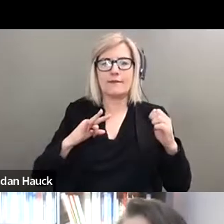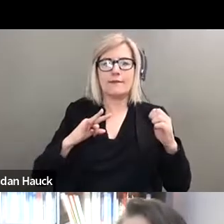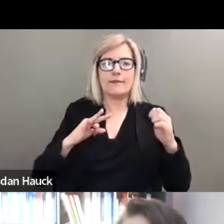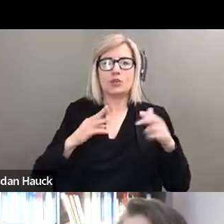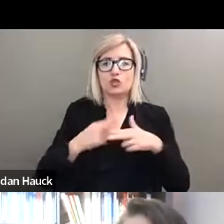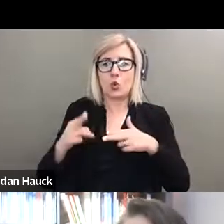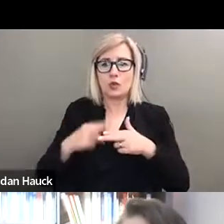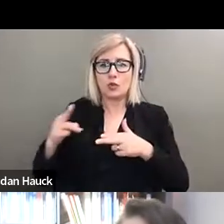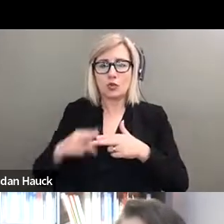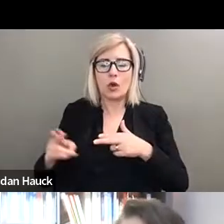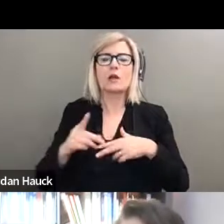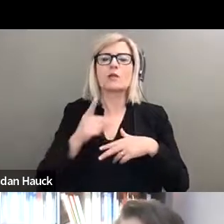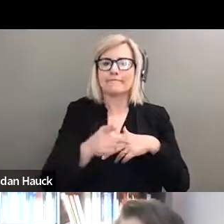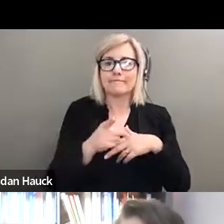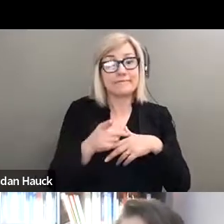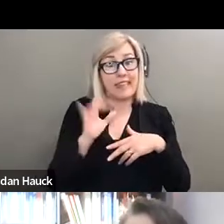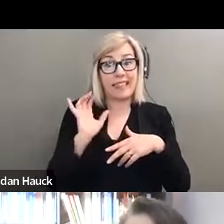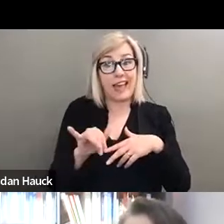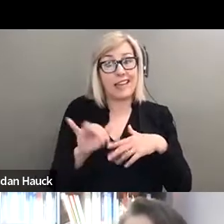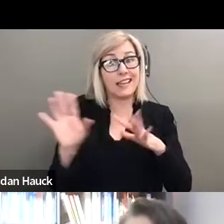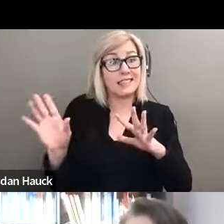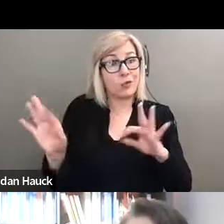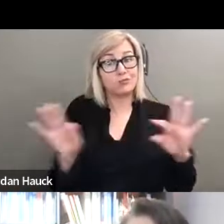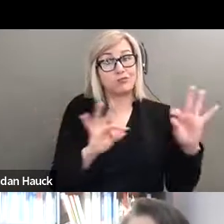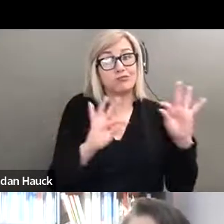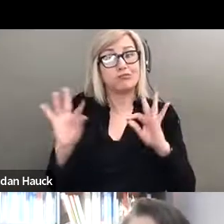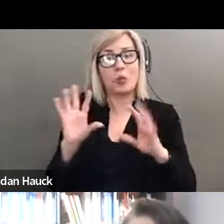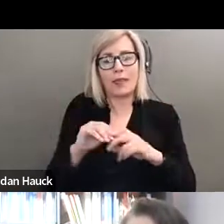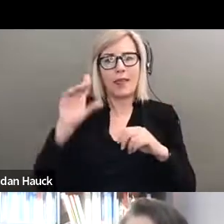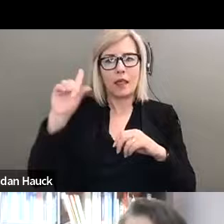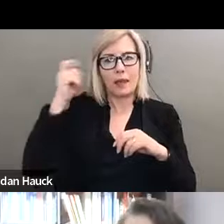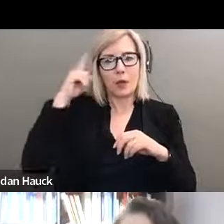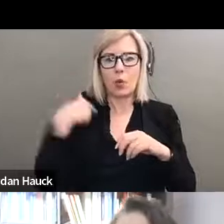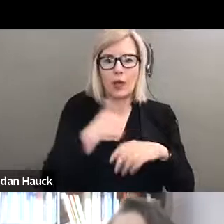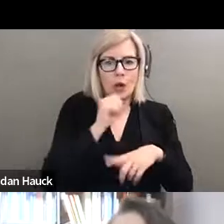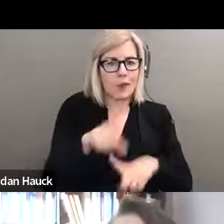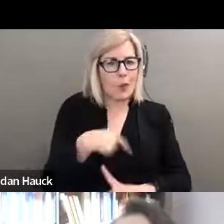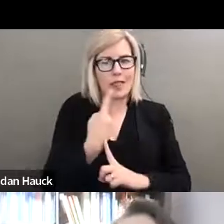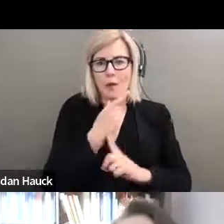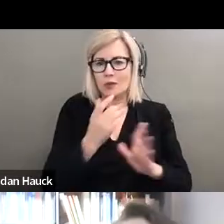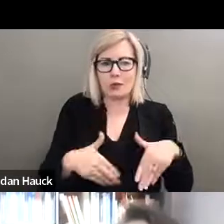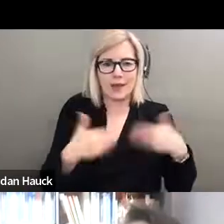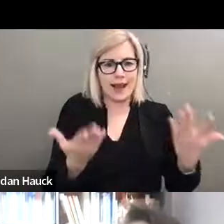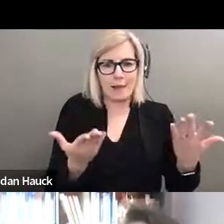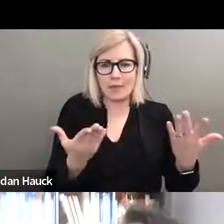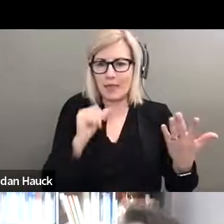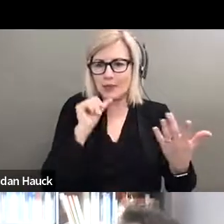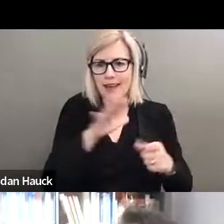said, it is the buzzword at the Capitol, but we are not the only advocacy group that brings up the workforce shortage. There's also